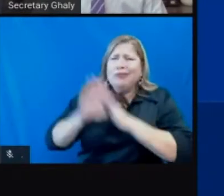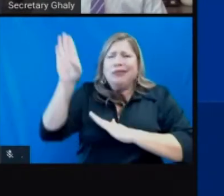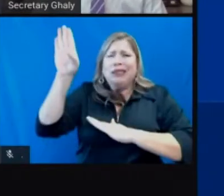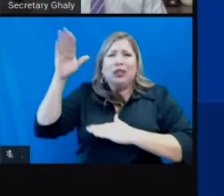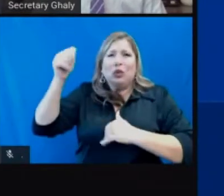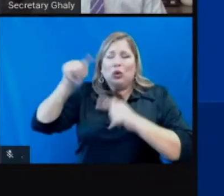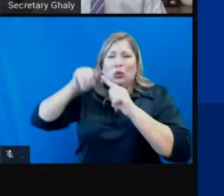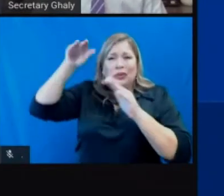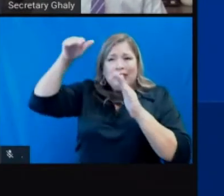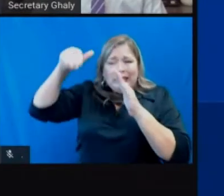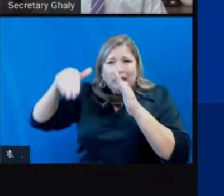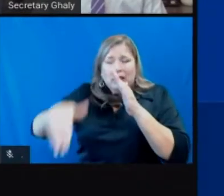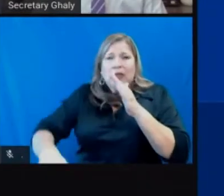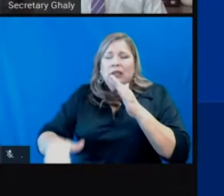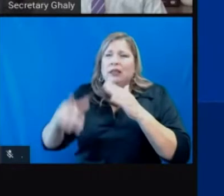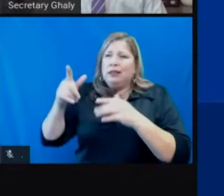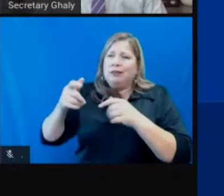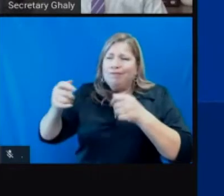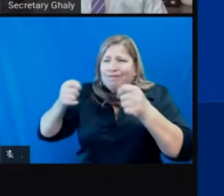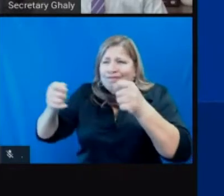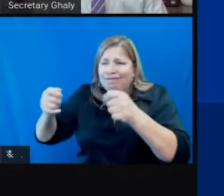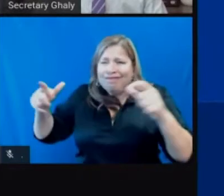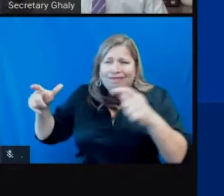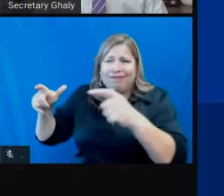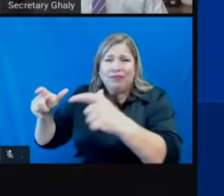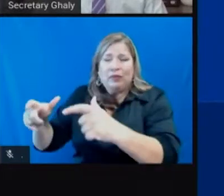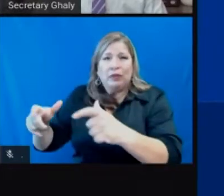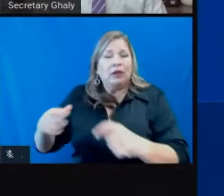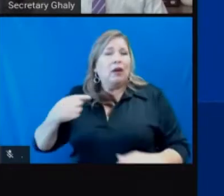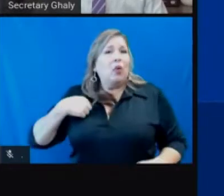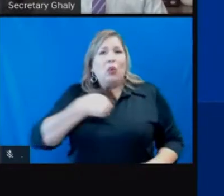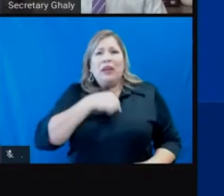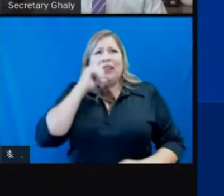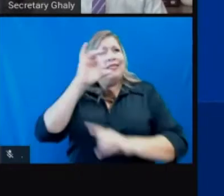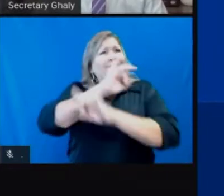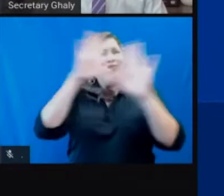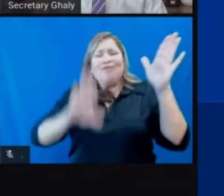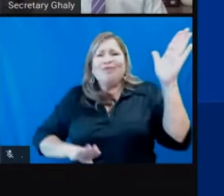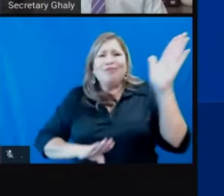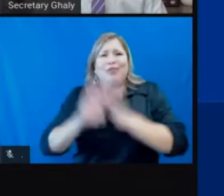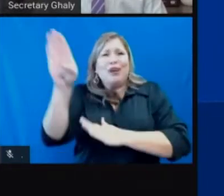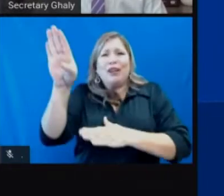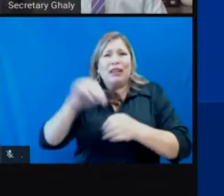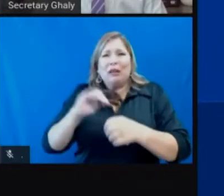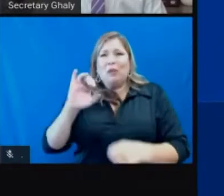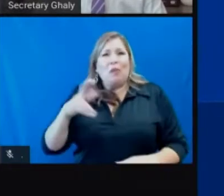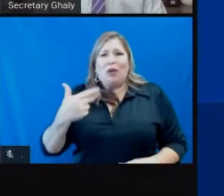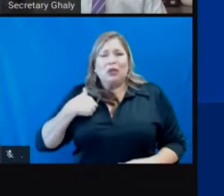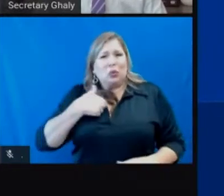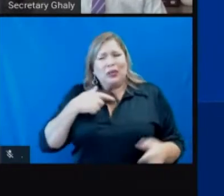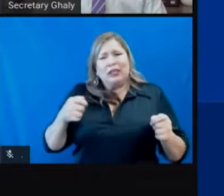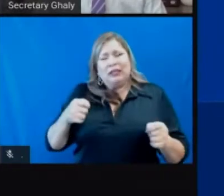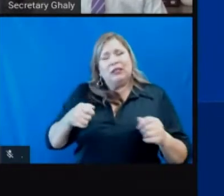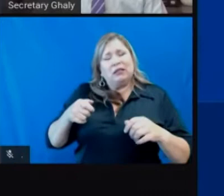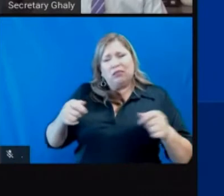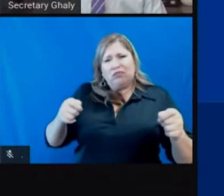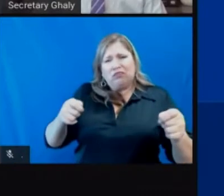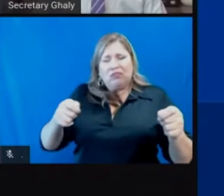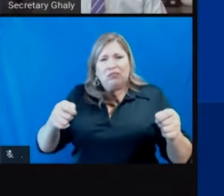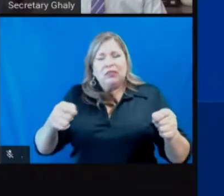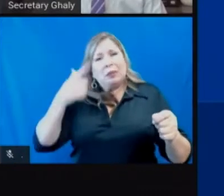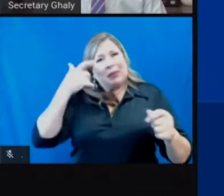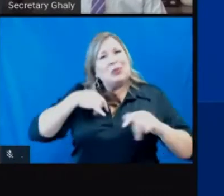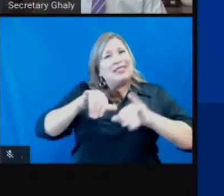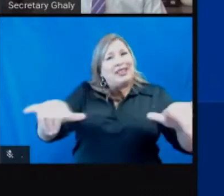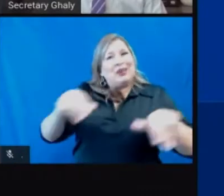we really didn't in March experience that radical rise. And just like then, today's actions will